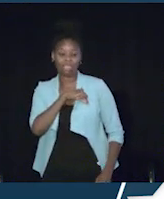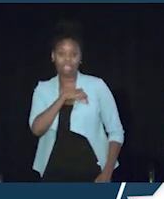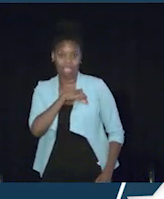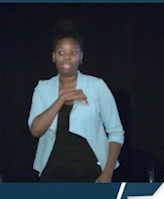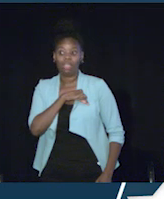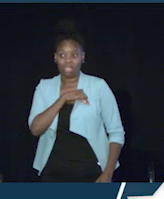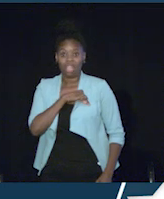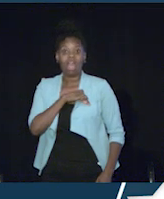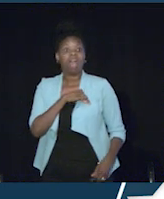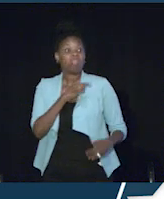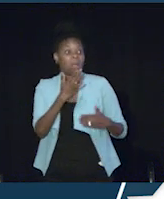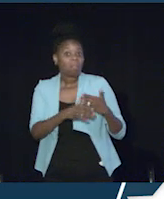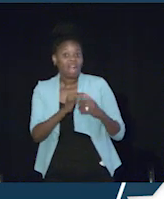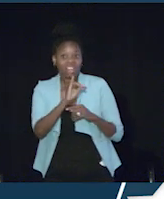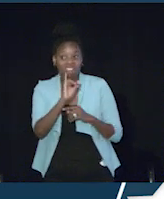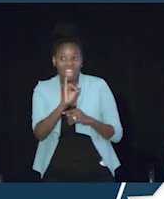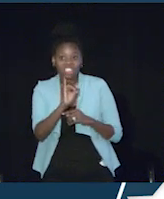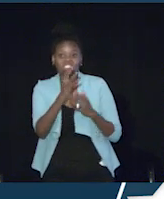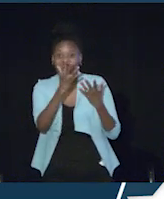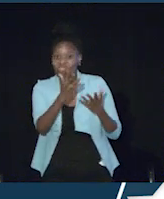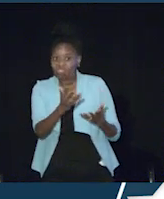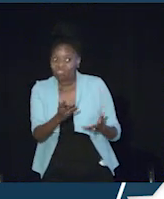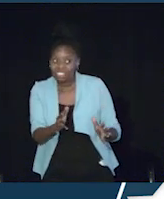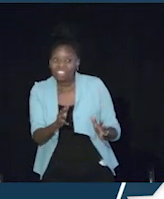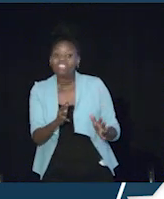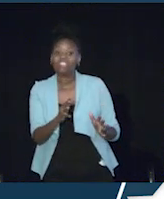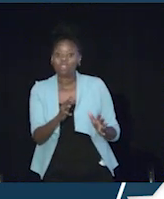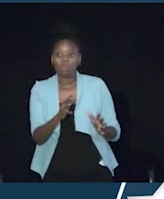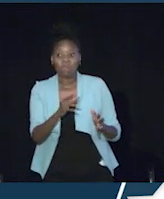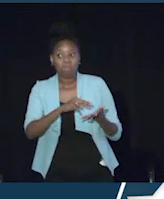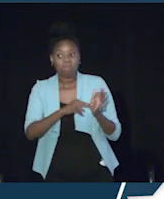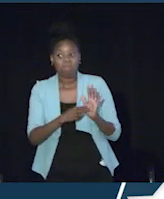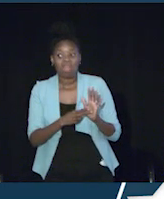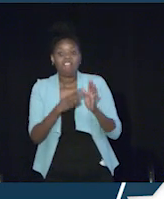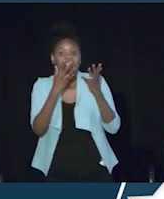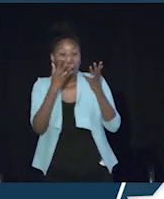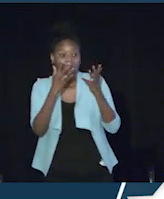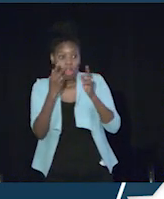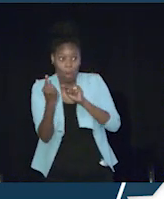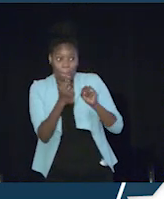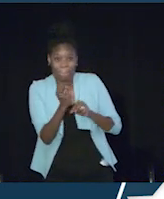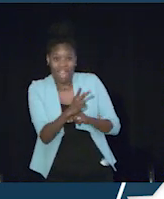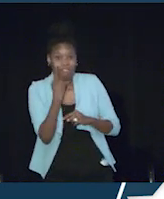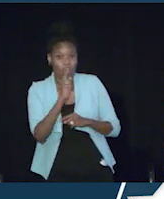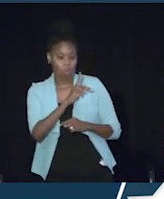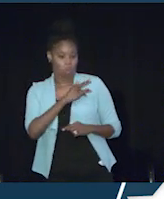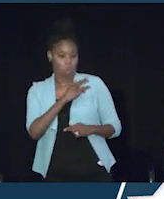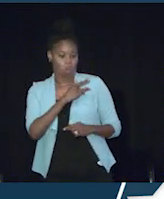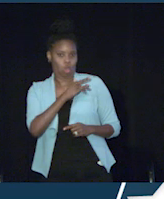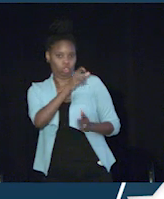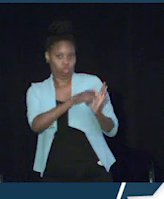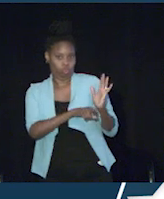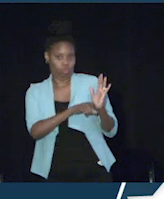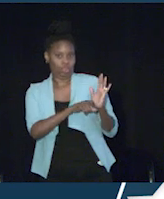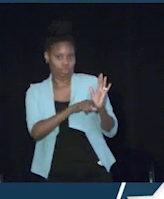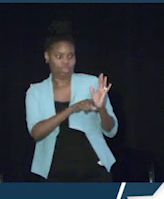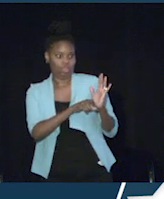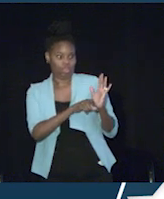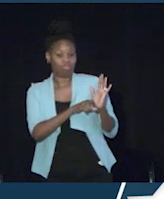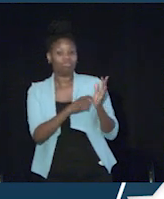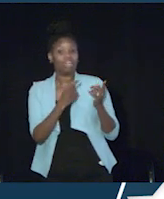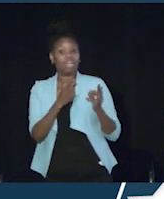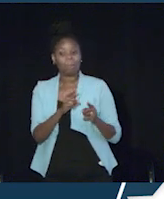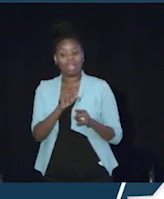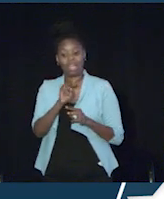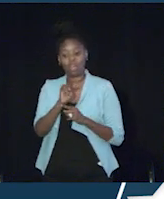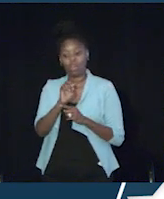is taken care of, then we can, you can come back and have your heart surgery. So, on November 1,